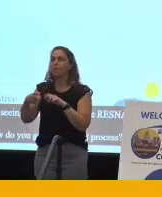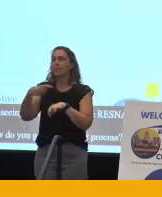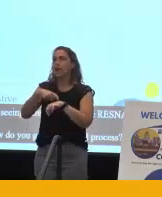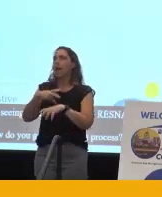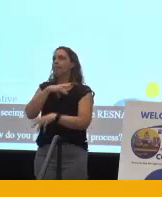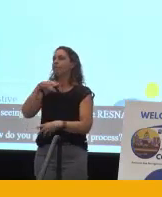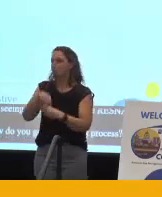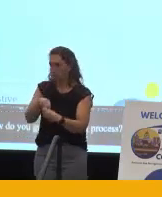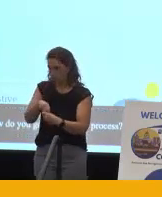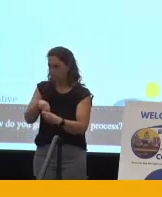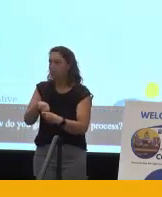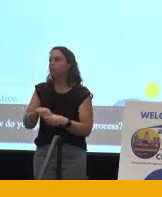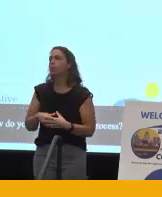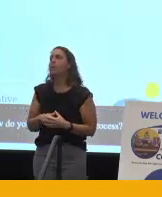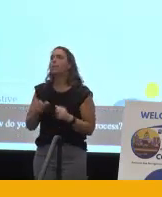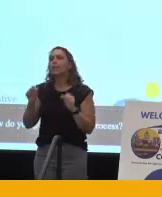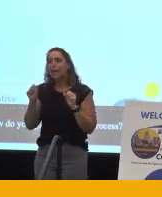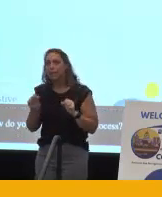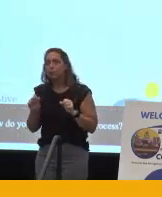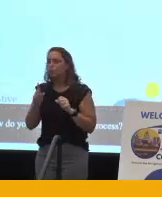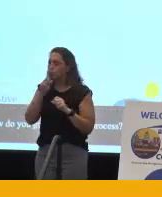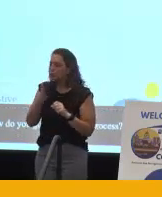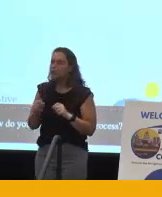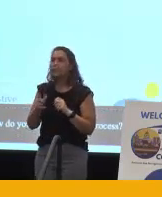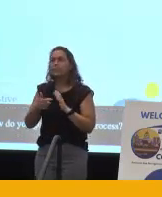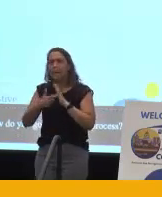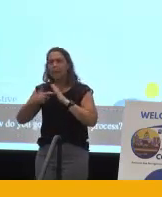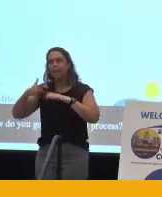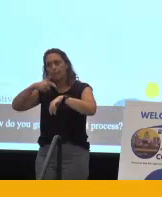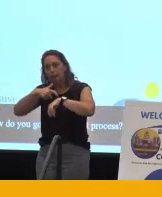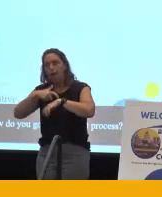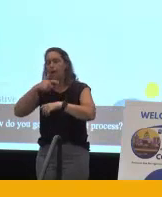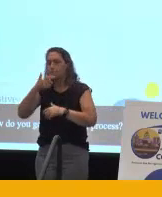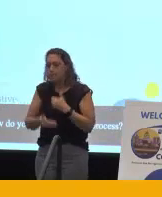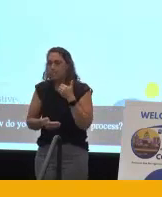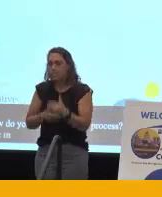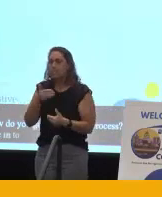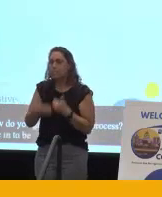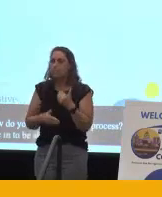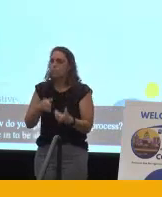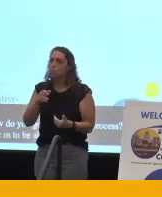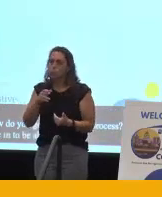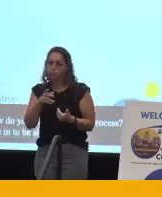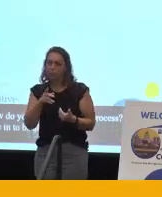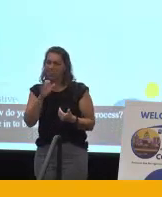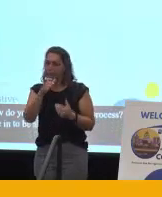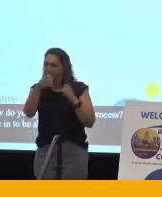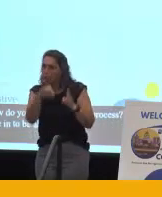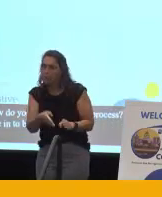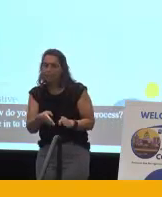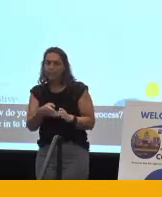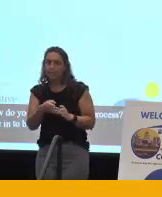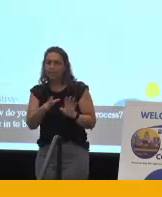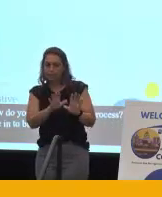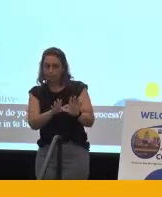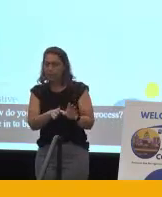in the cost. Being able to put that time in to be able to do it. So you take a look at the person, you take a look at the